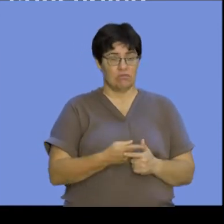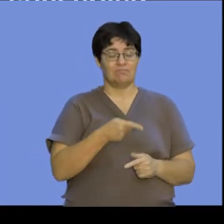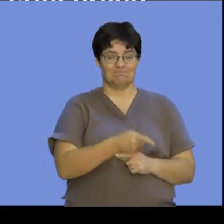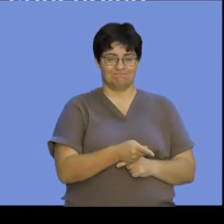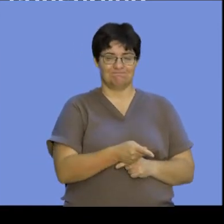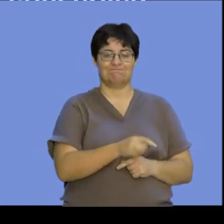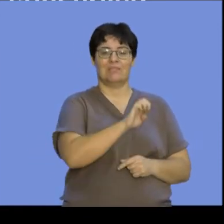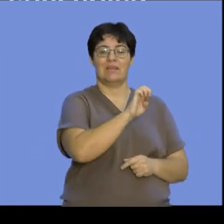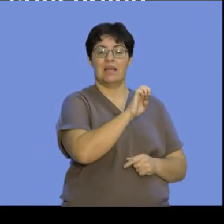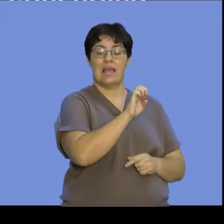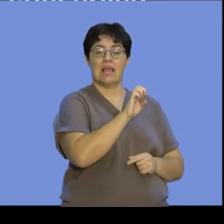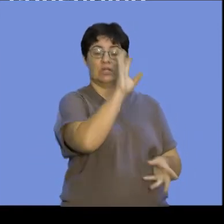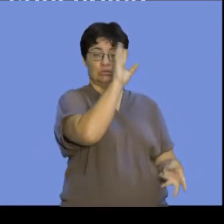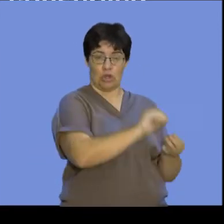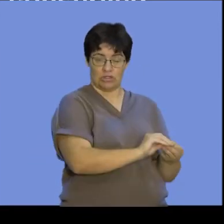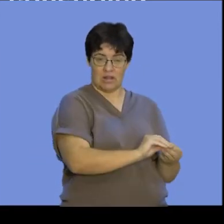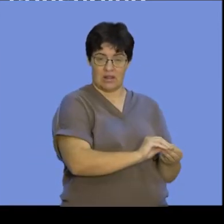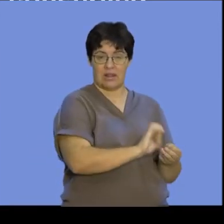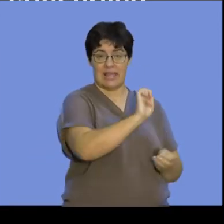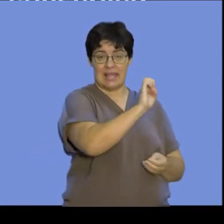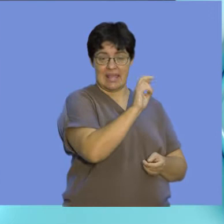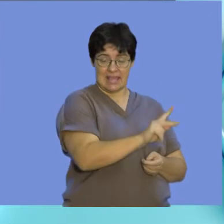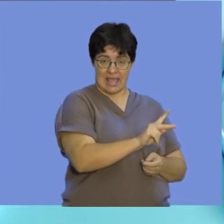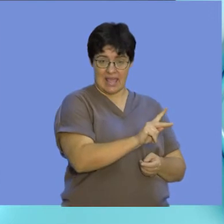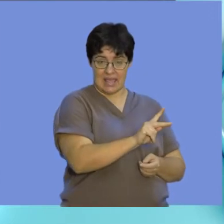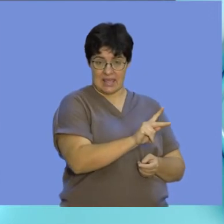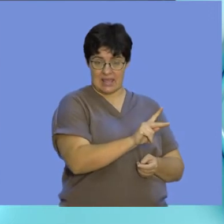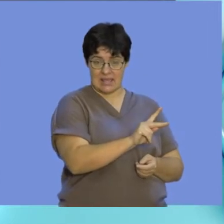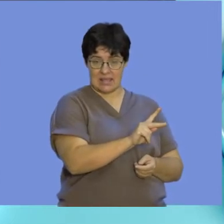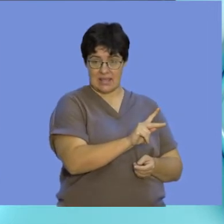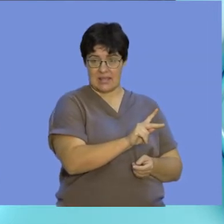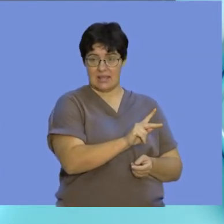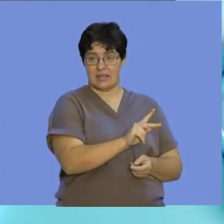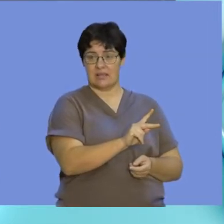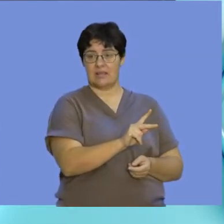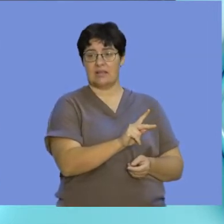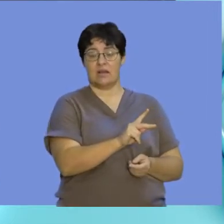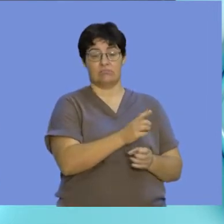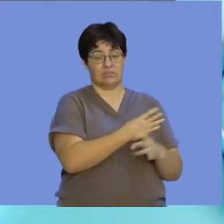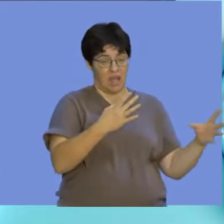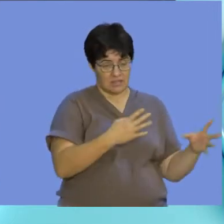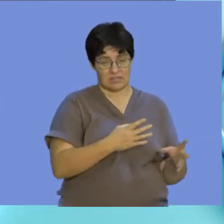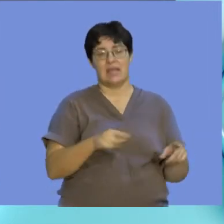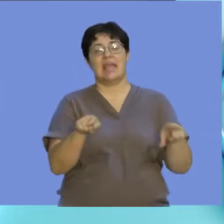energy will be equal to my final kinetic energy. We're going to do some problems near